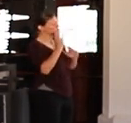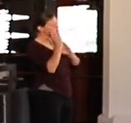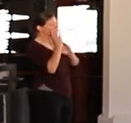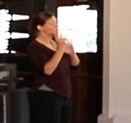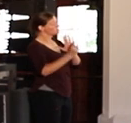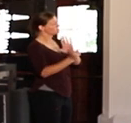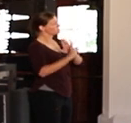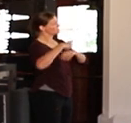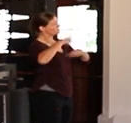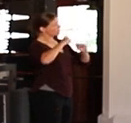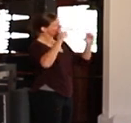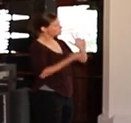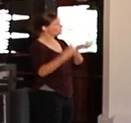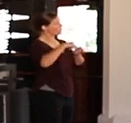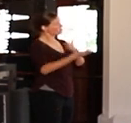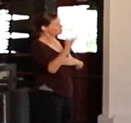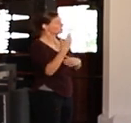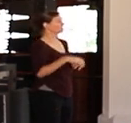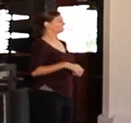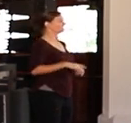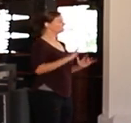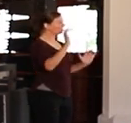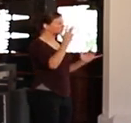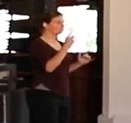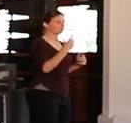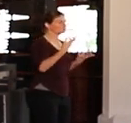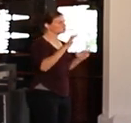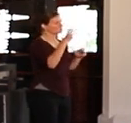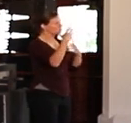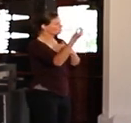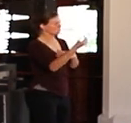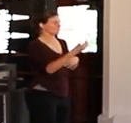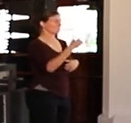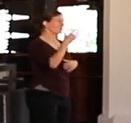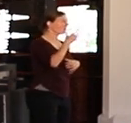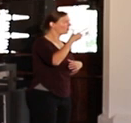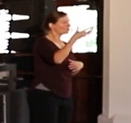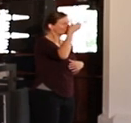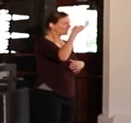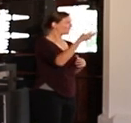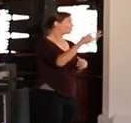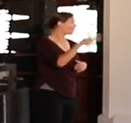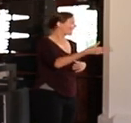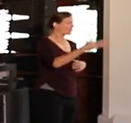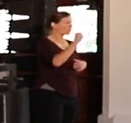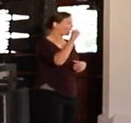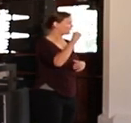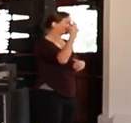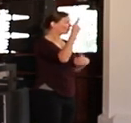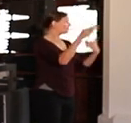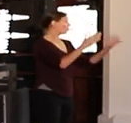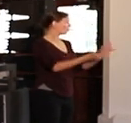off, and you haven't gotten, you know, out the door, you have mom or dad or grandma or auntie or